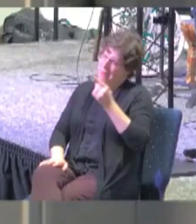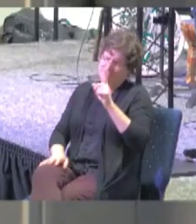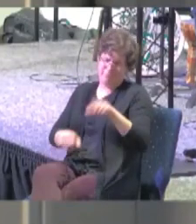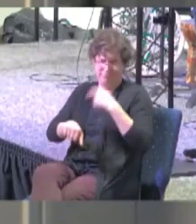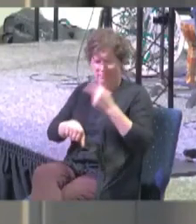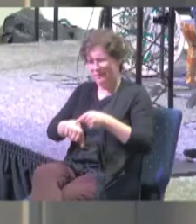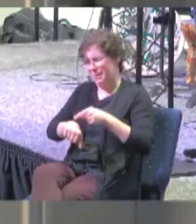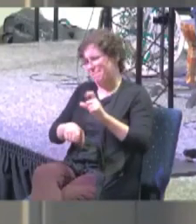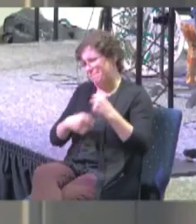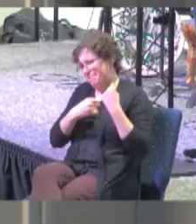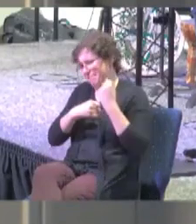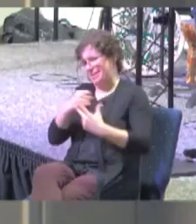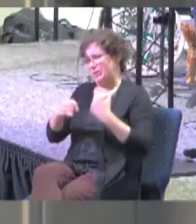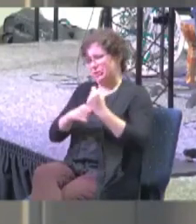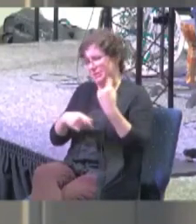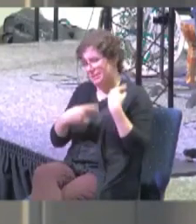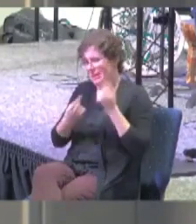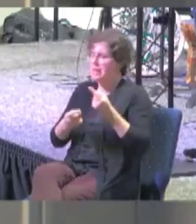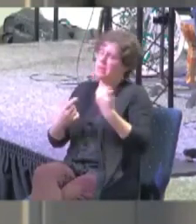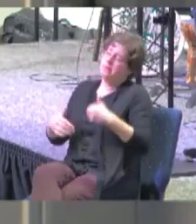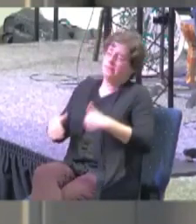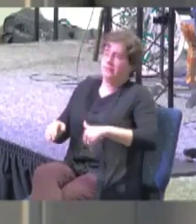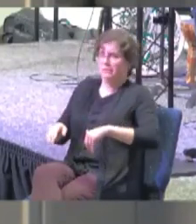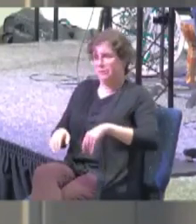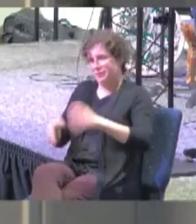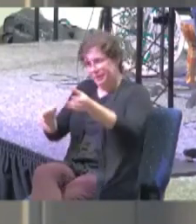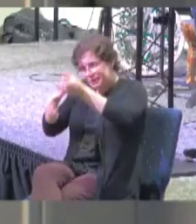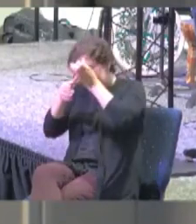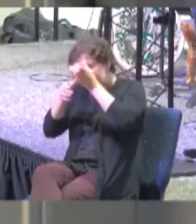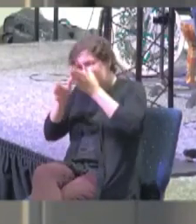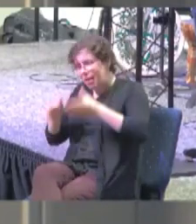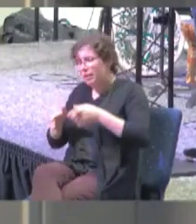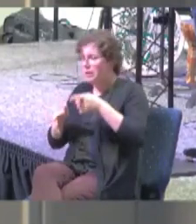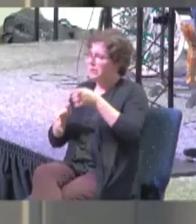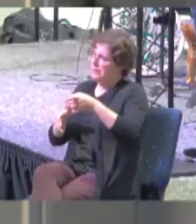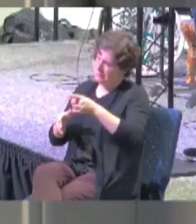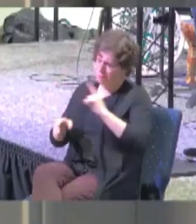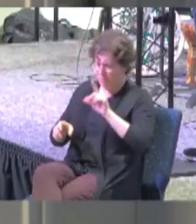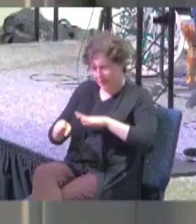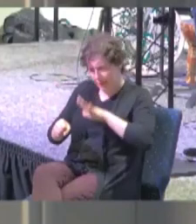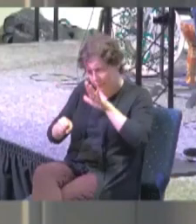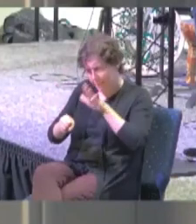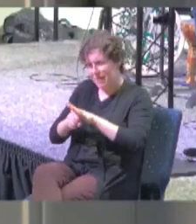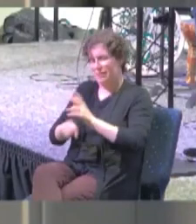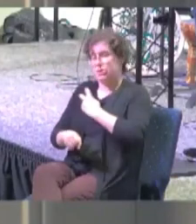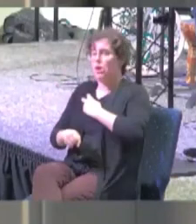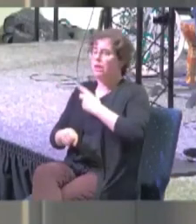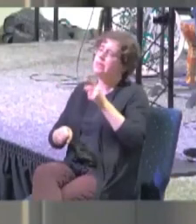he is an excellent scholar. He is a dedicated consultant, and he loves the Lord.